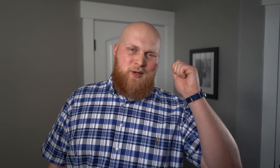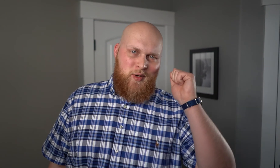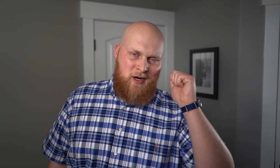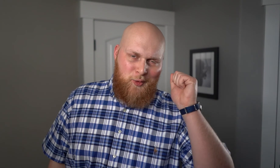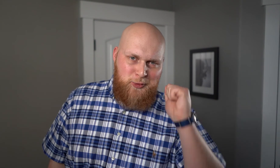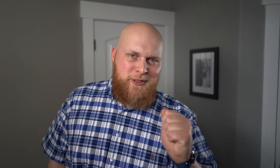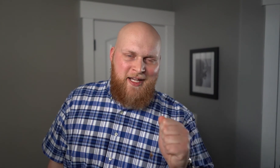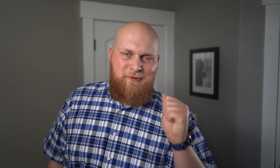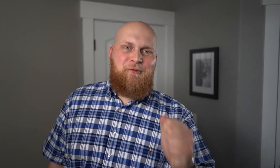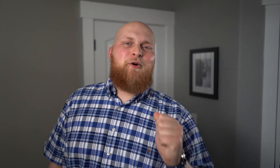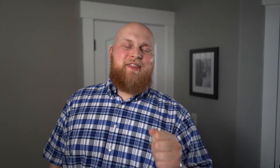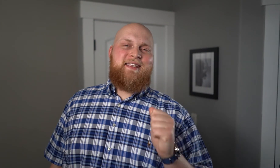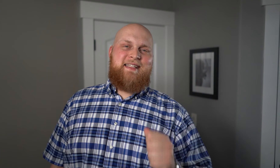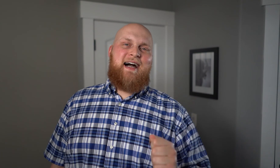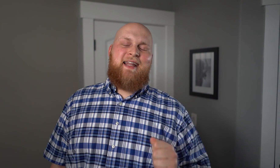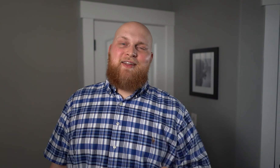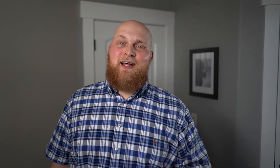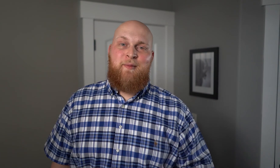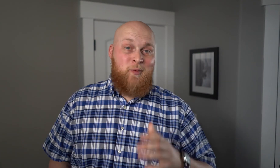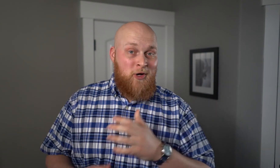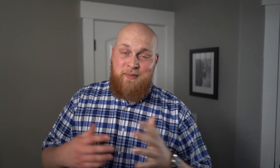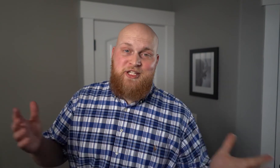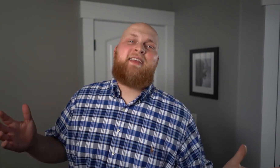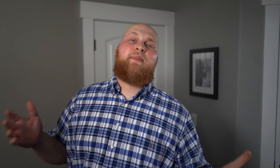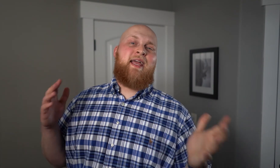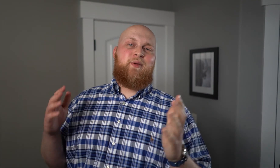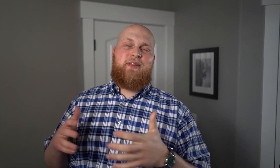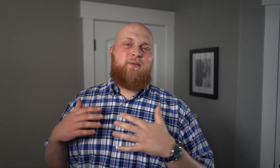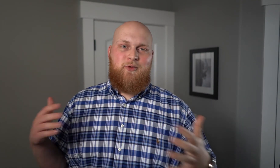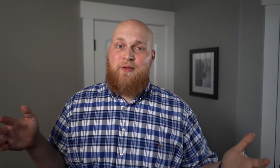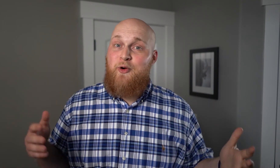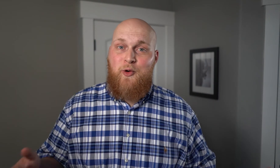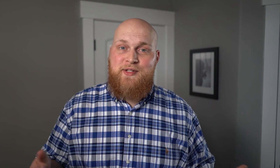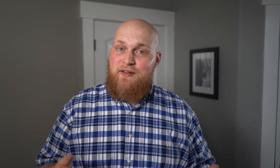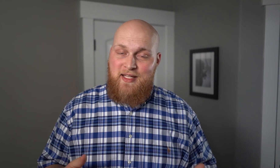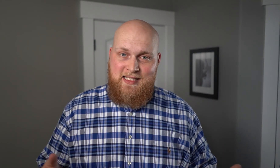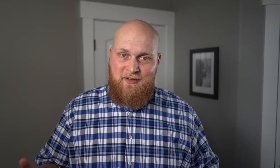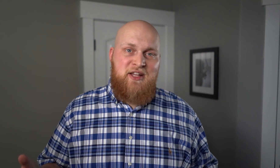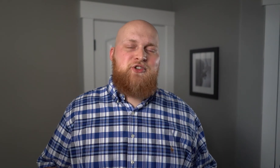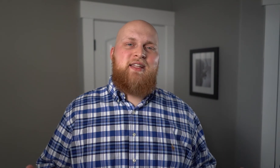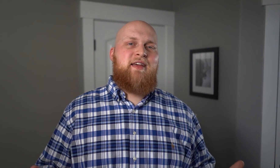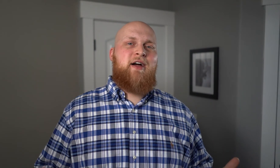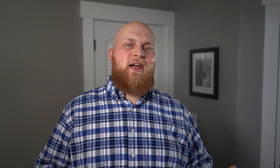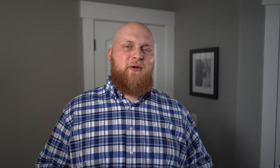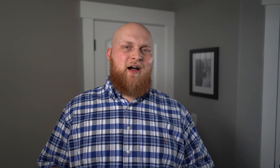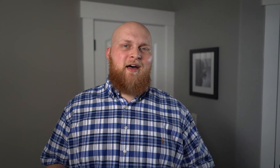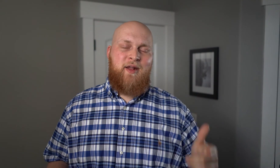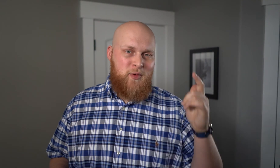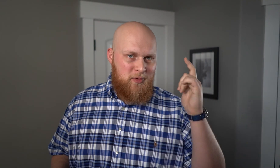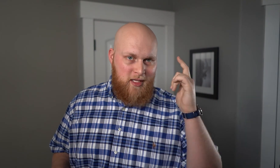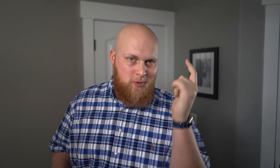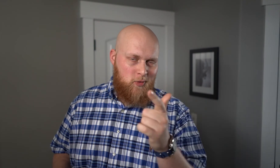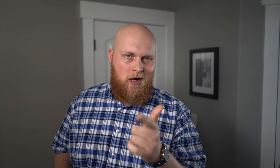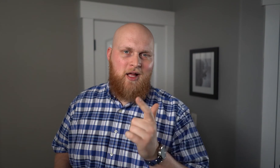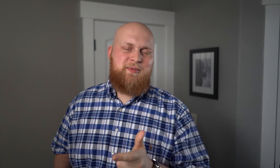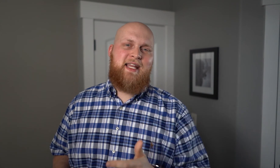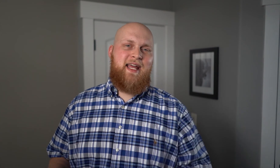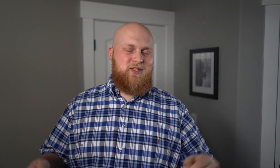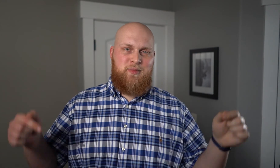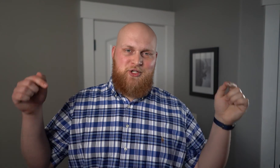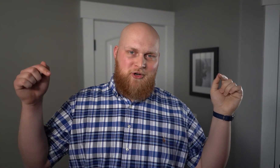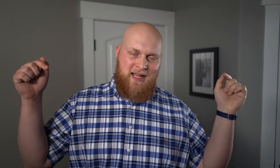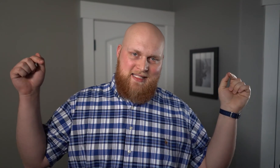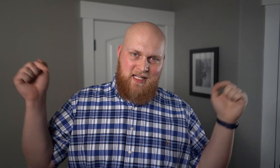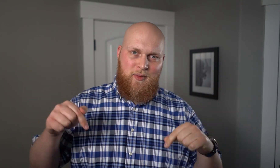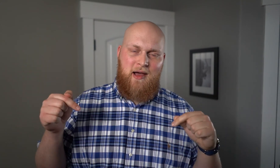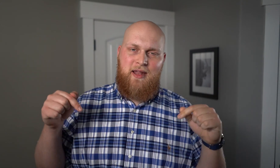Absolutely. And we are rooting for this yacht club, and we're going to be checking back in with them throughout the course of this adventure that they've got going on, and we will keep you all up to date.